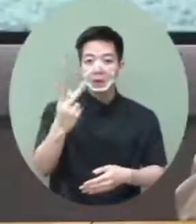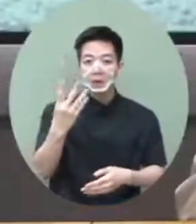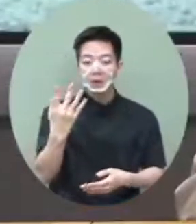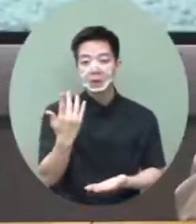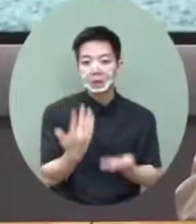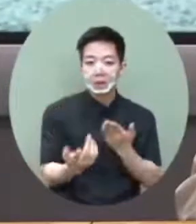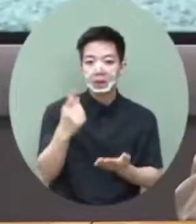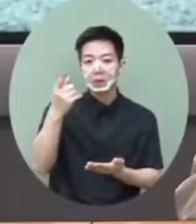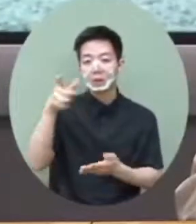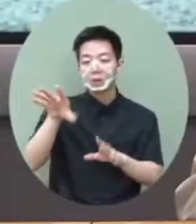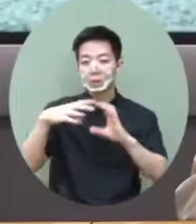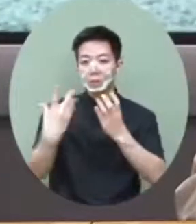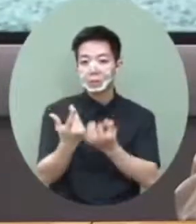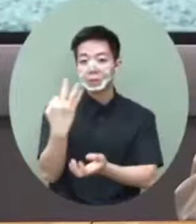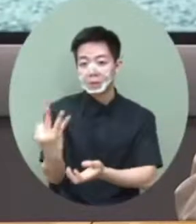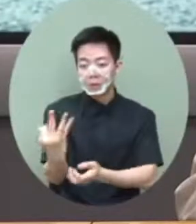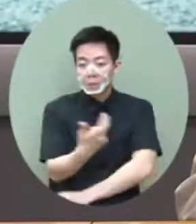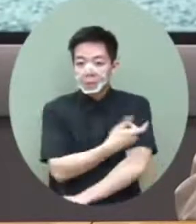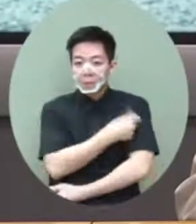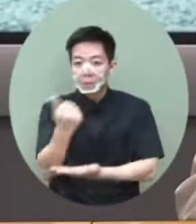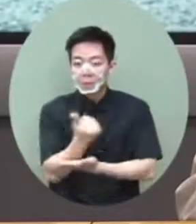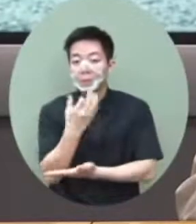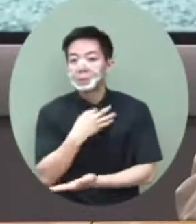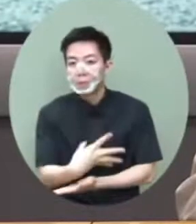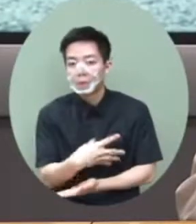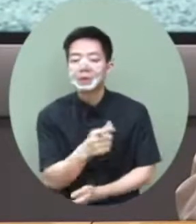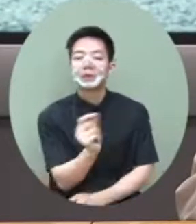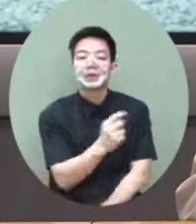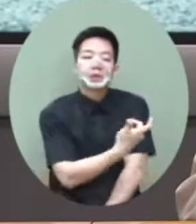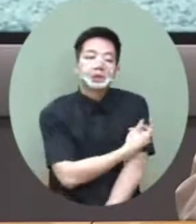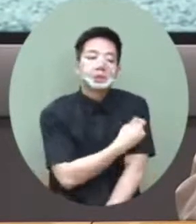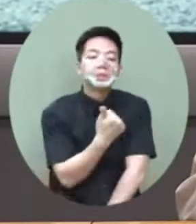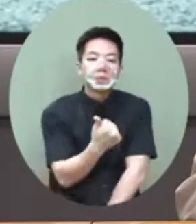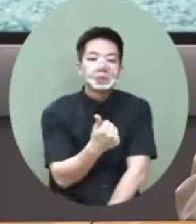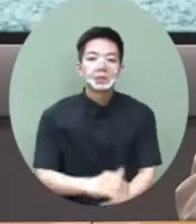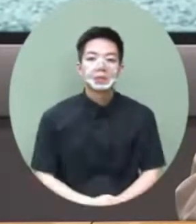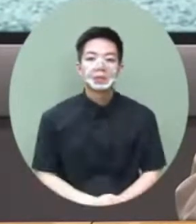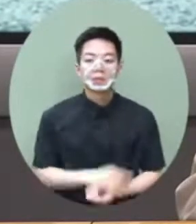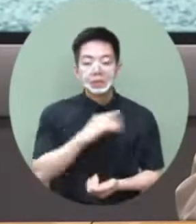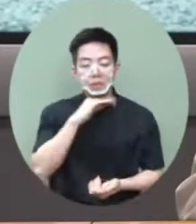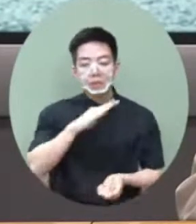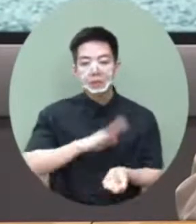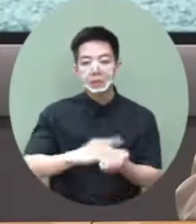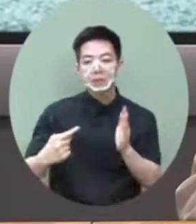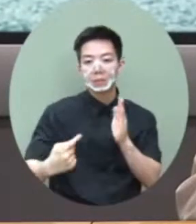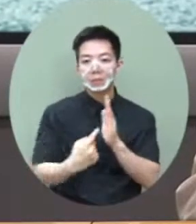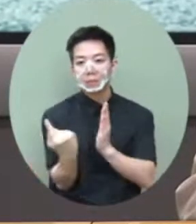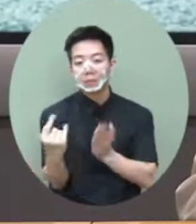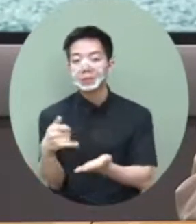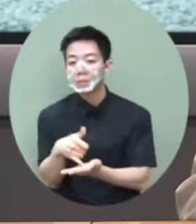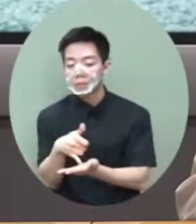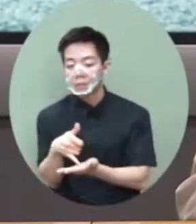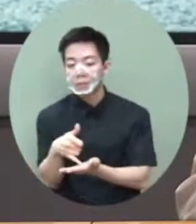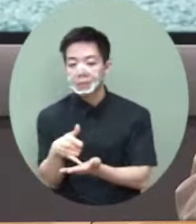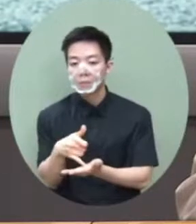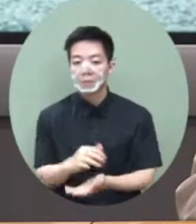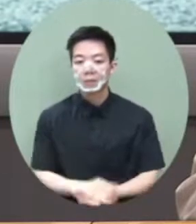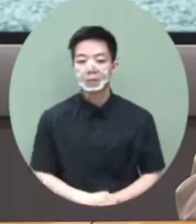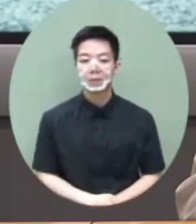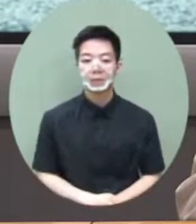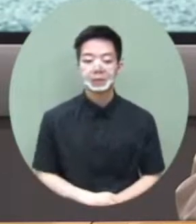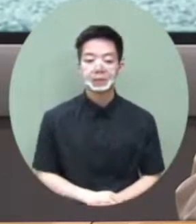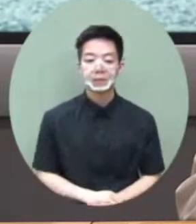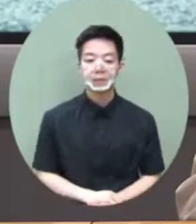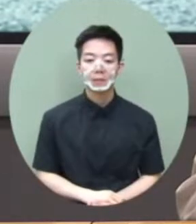infection and severe cases. So we urge members of the public who have not completed the whole